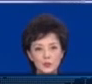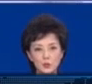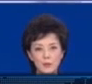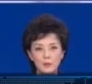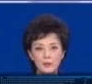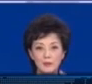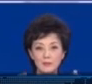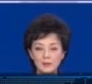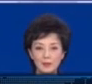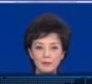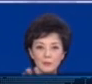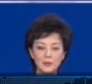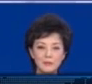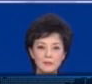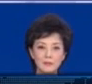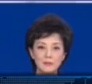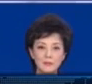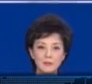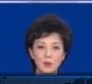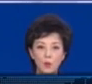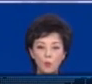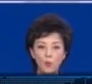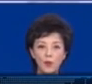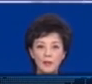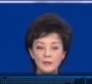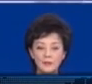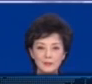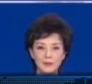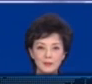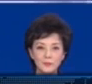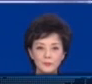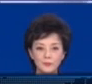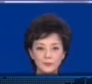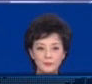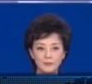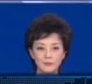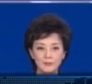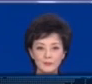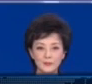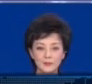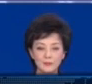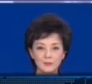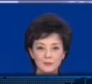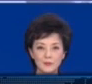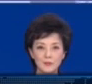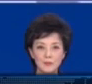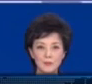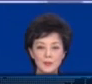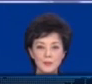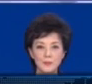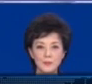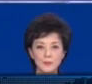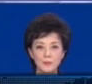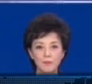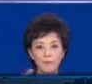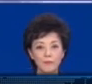it is not sufficient to counteract with the COVID-19. This situation also applies in Wuhan City.